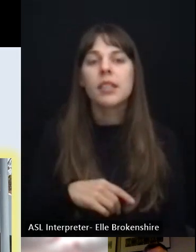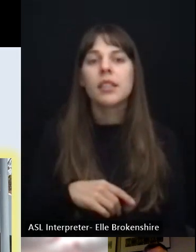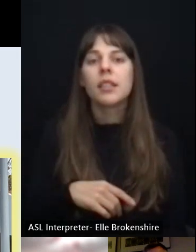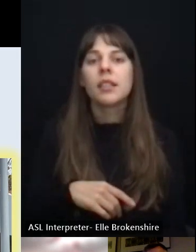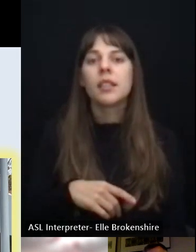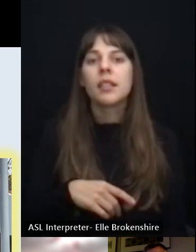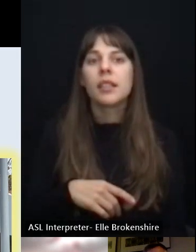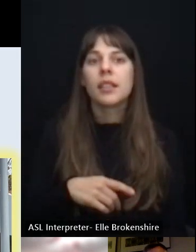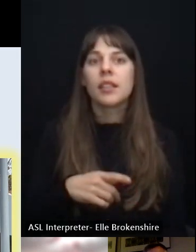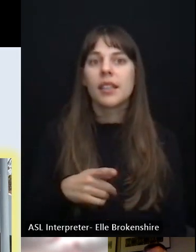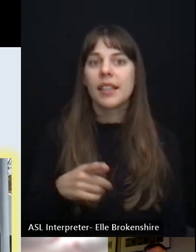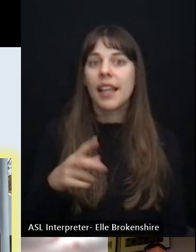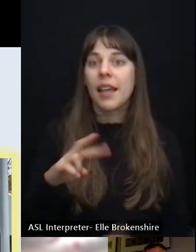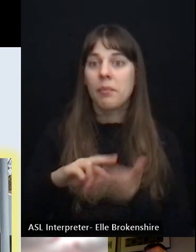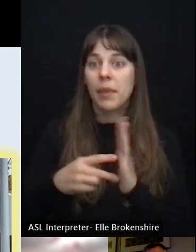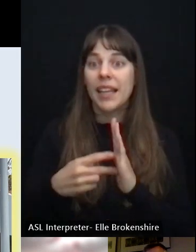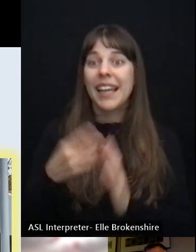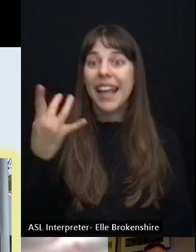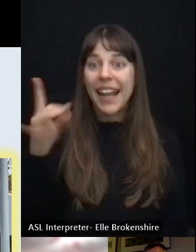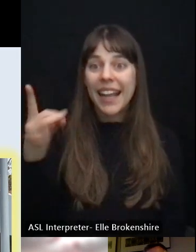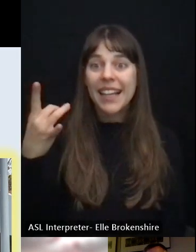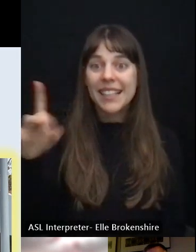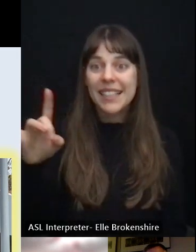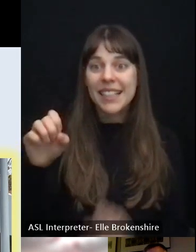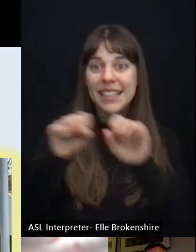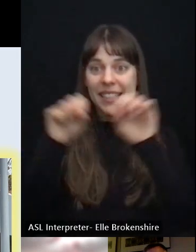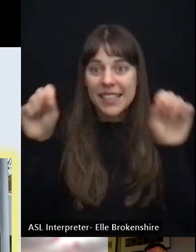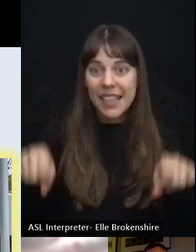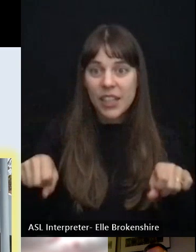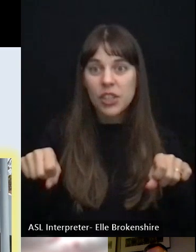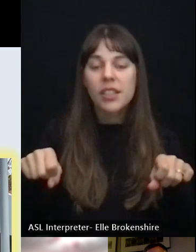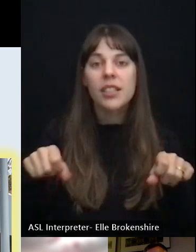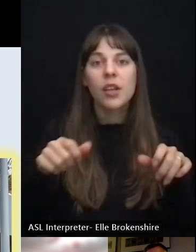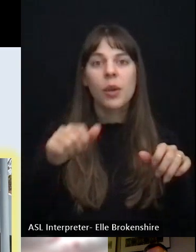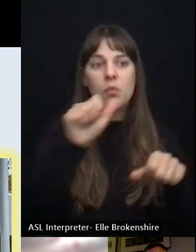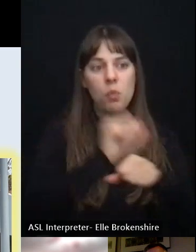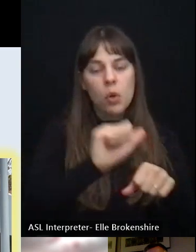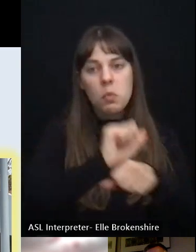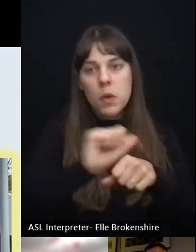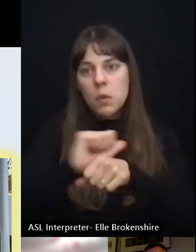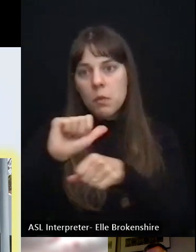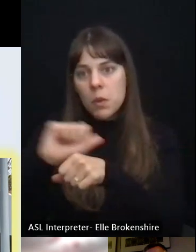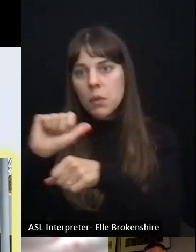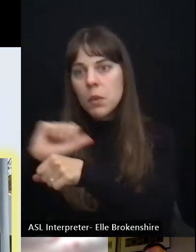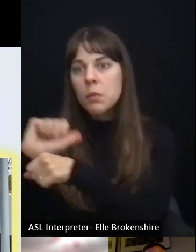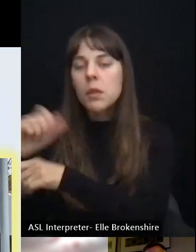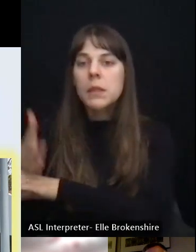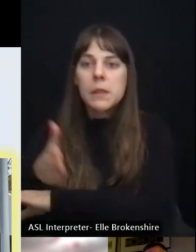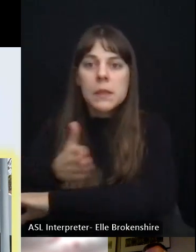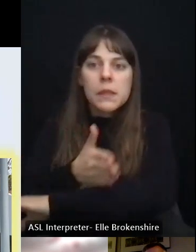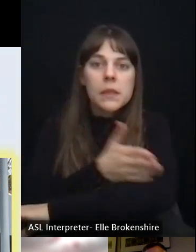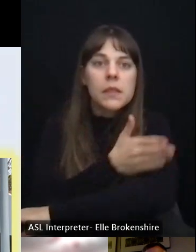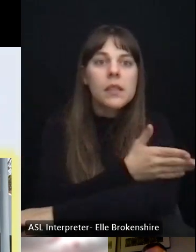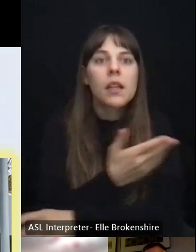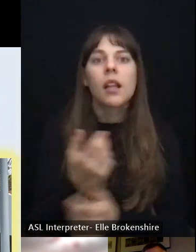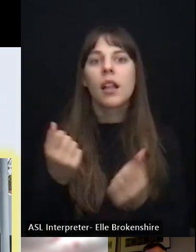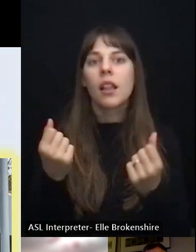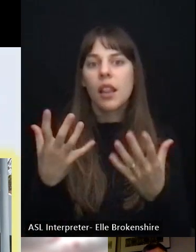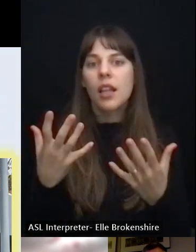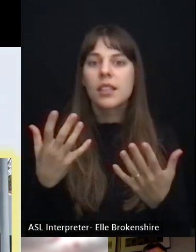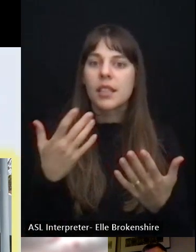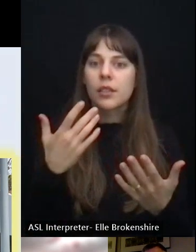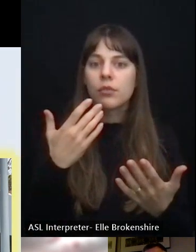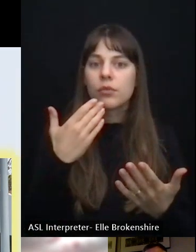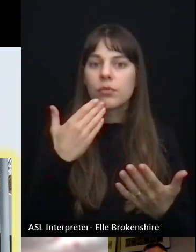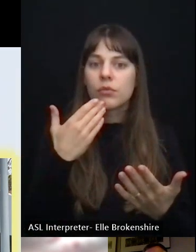over 18 stations, which is pretty significant amount of work that was performed. A lot of stated good repair type work, and then